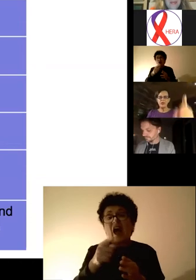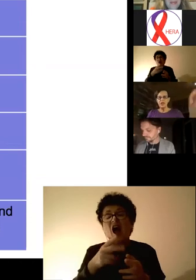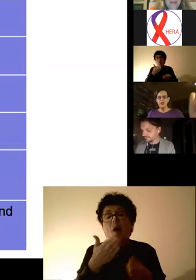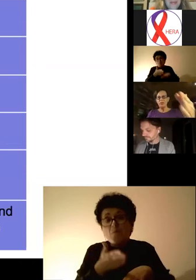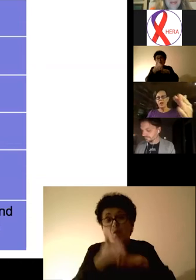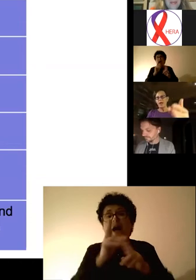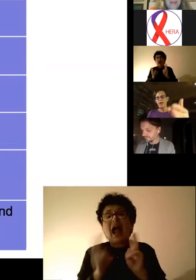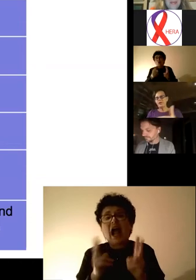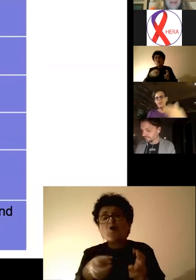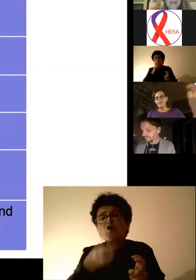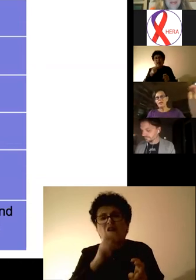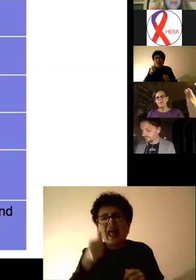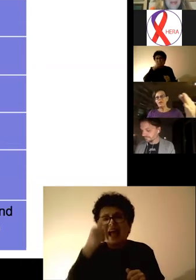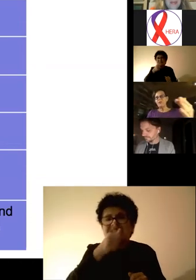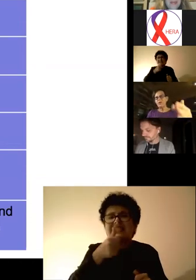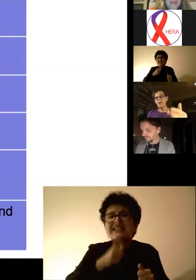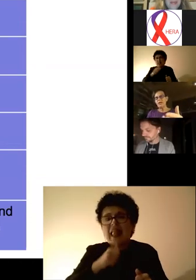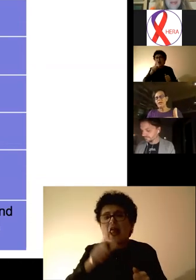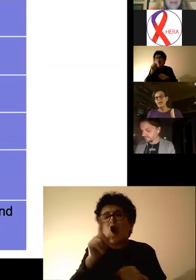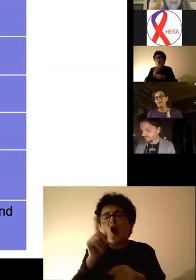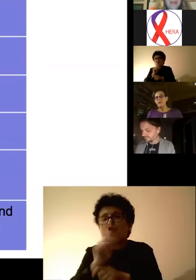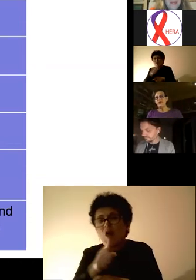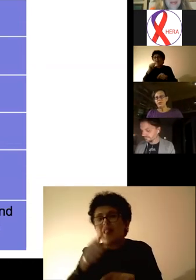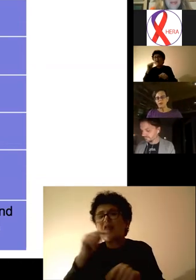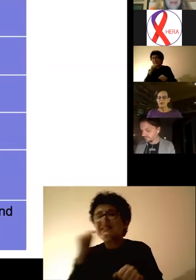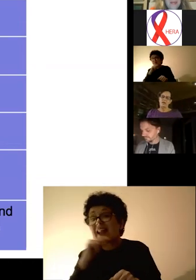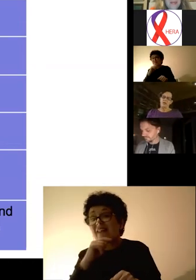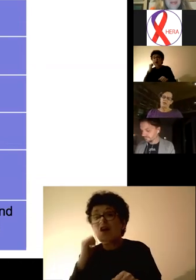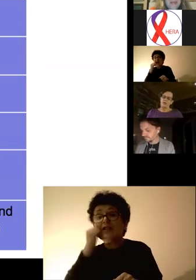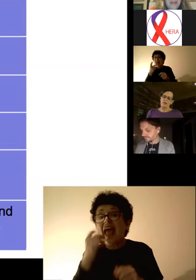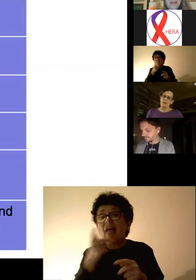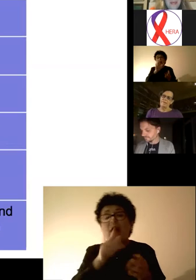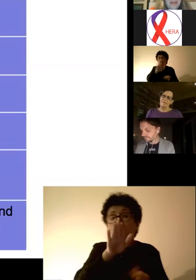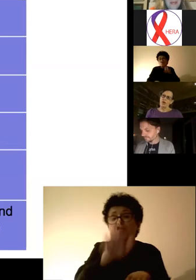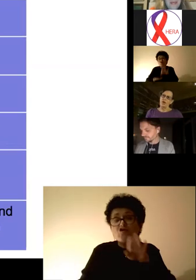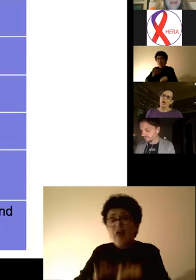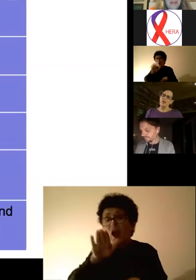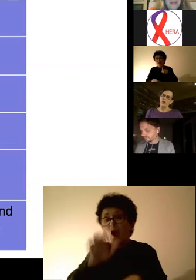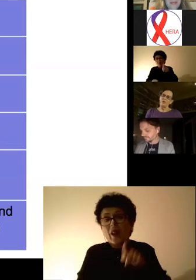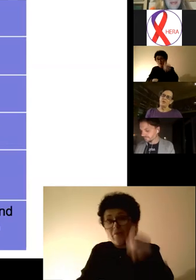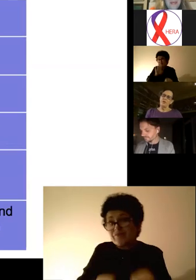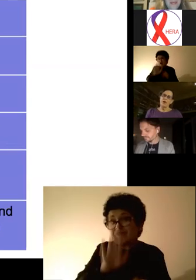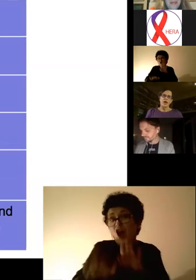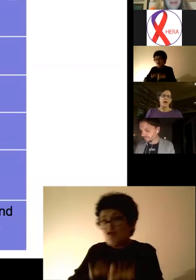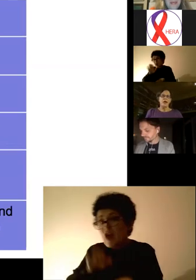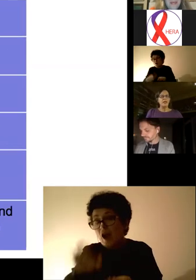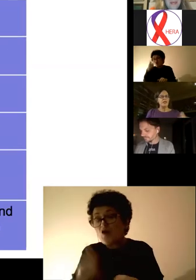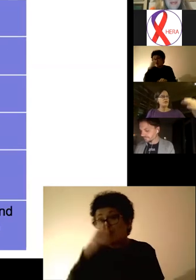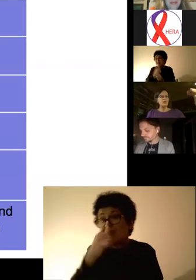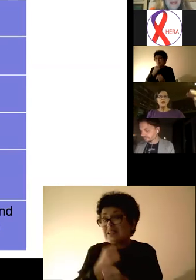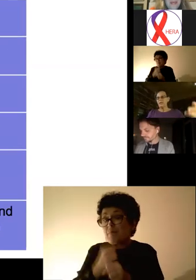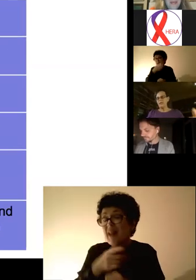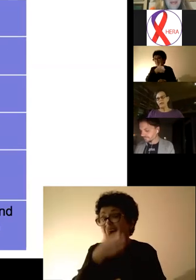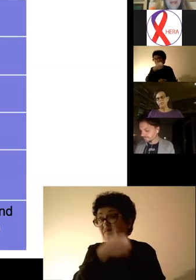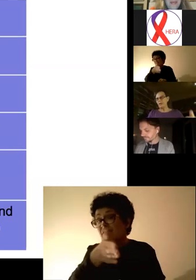and you see some steps to take into the talk you have to do. And it's